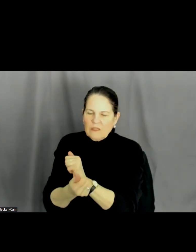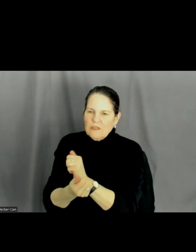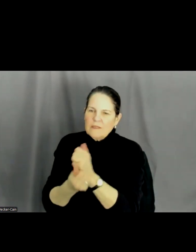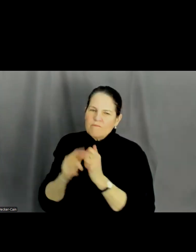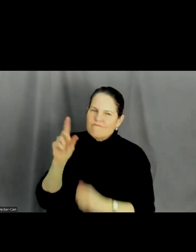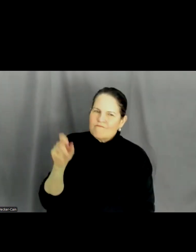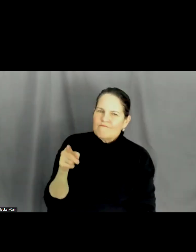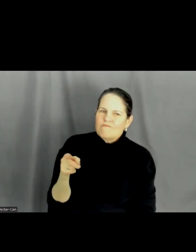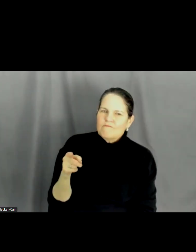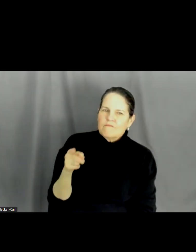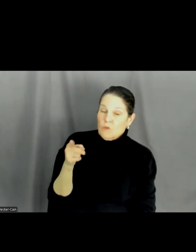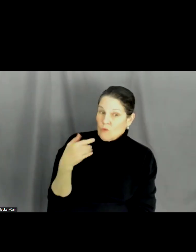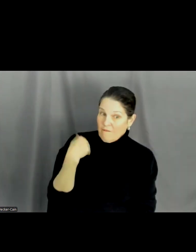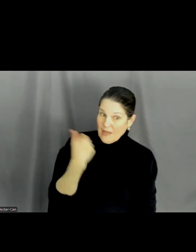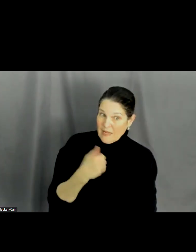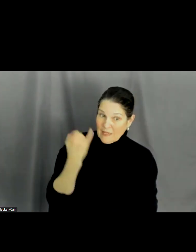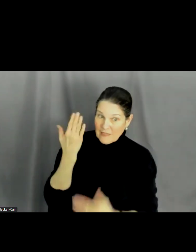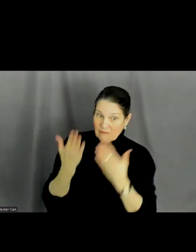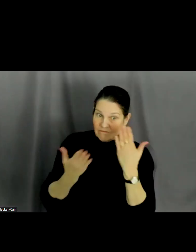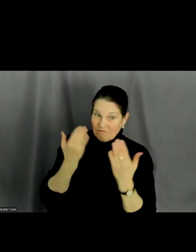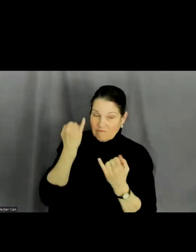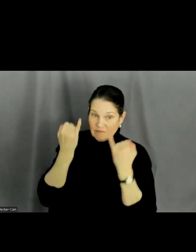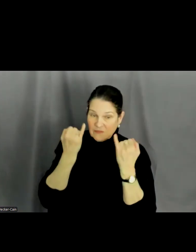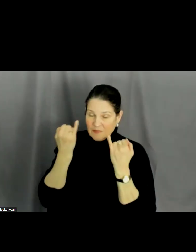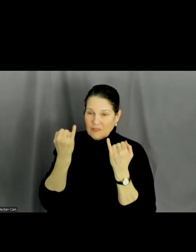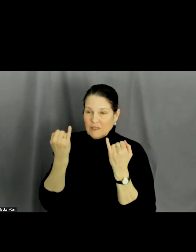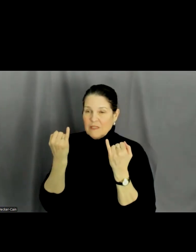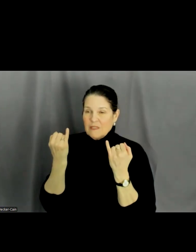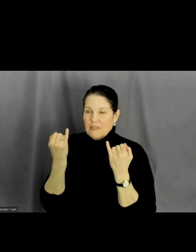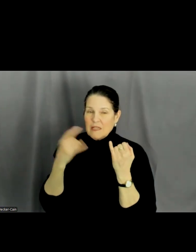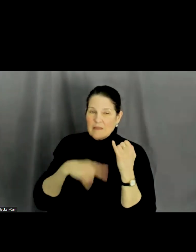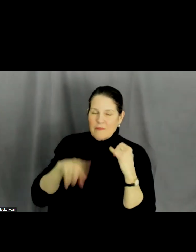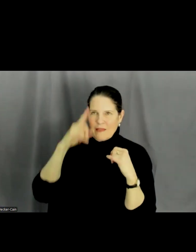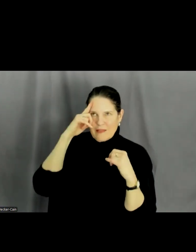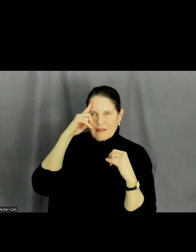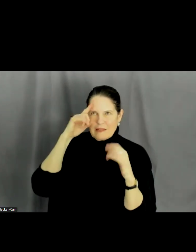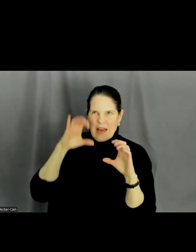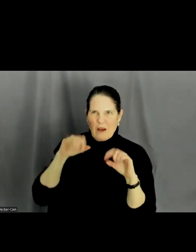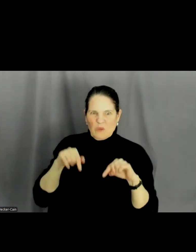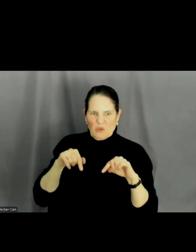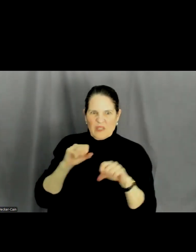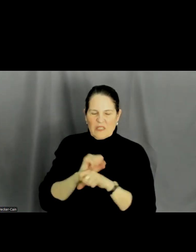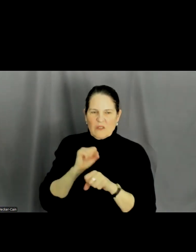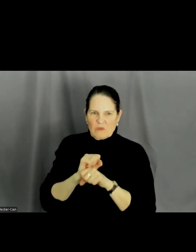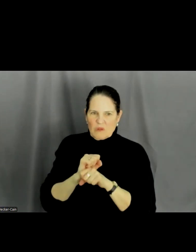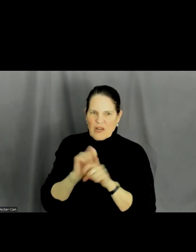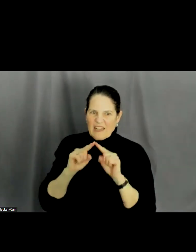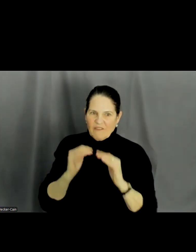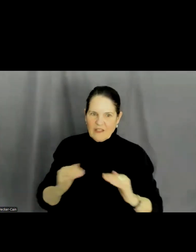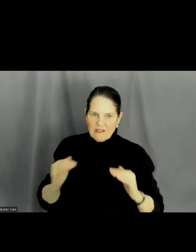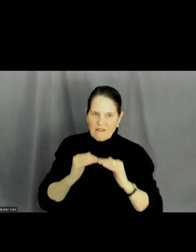any suggestions for people as they think of doing this work at various levels?